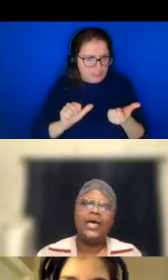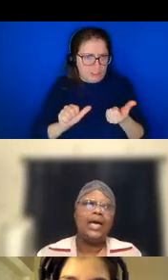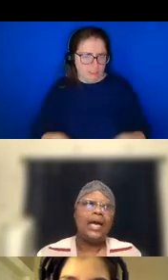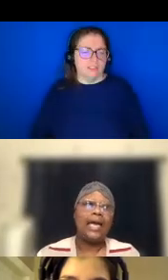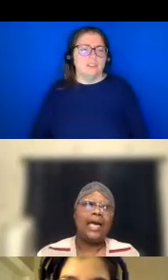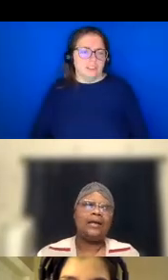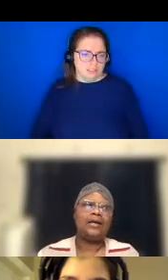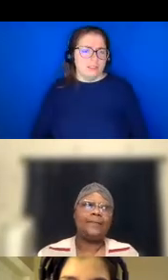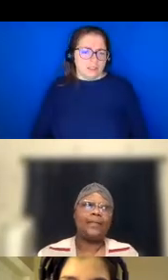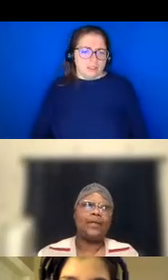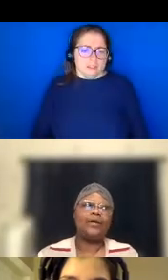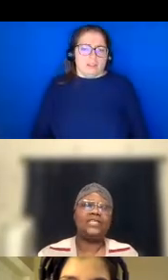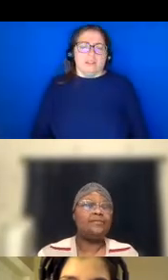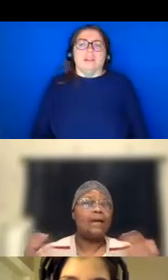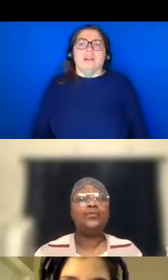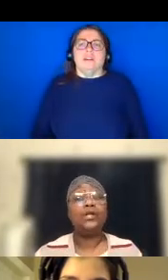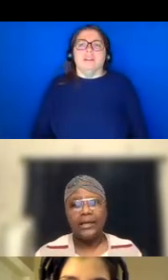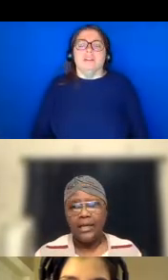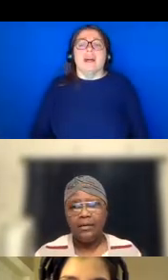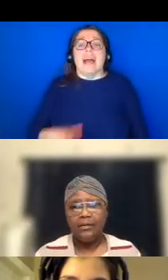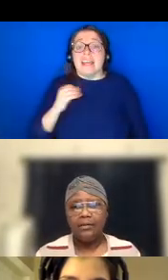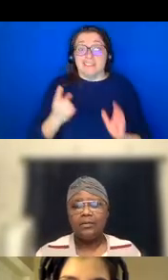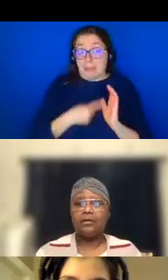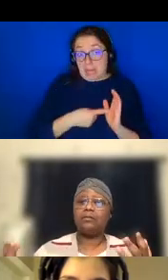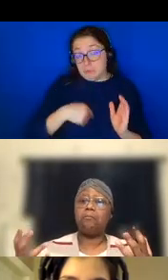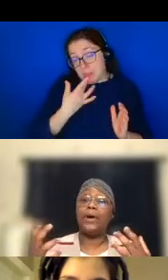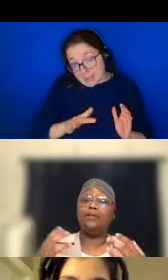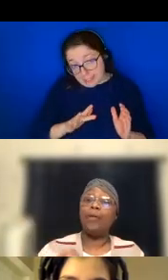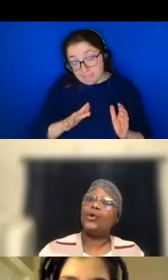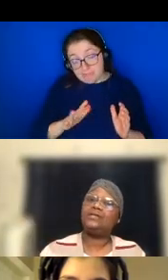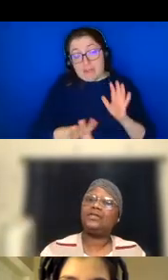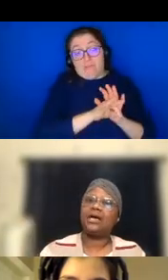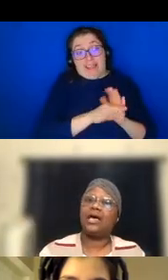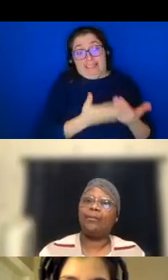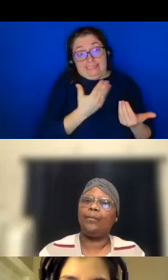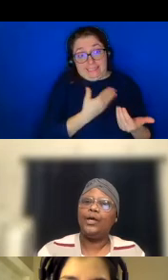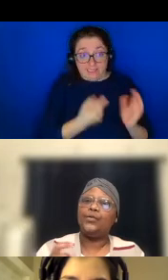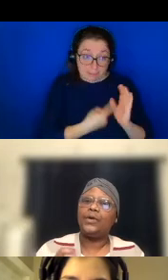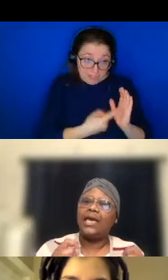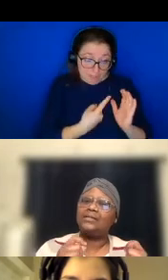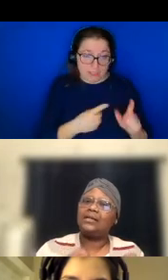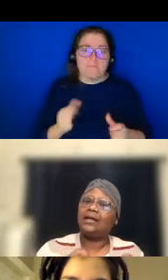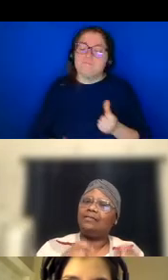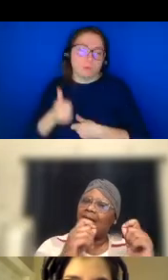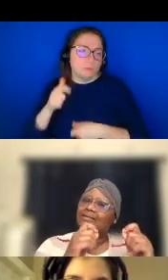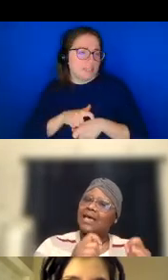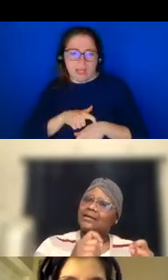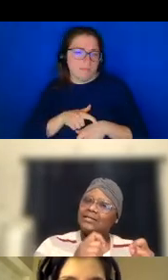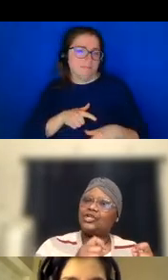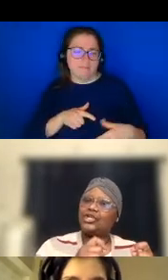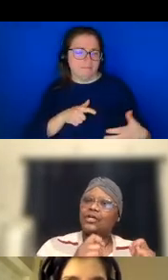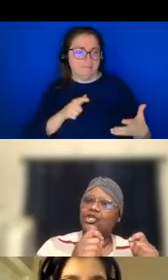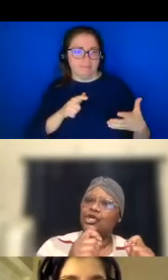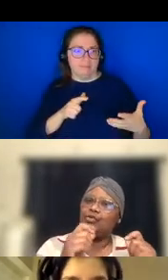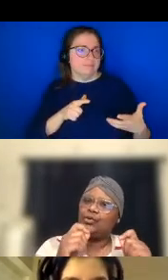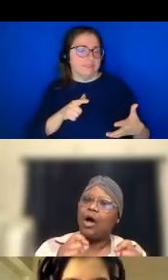muscle. And sometimes we're lucky, but most of the time you can't select the exact